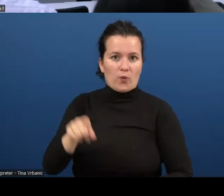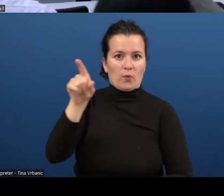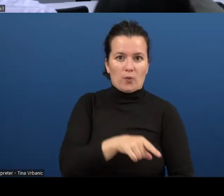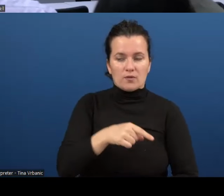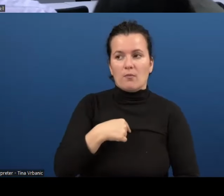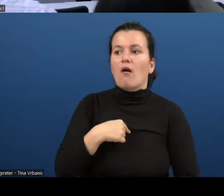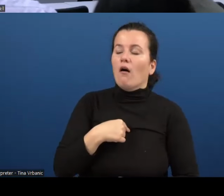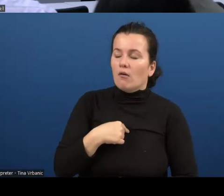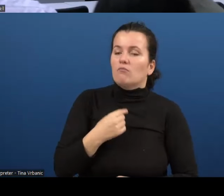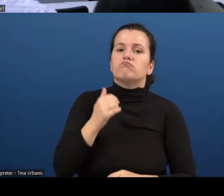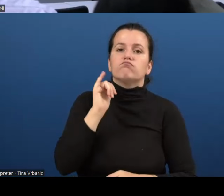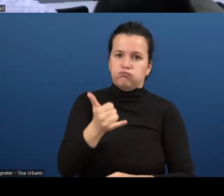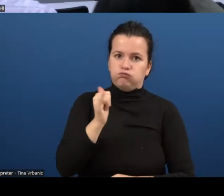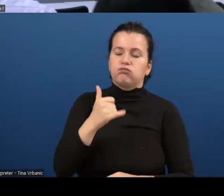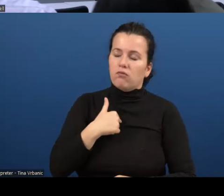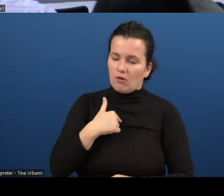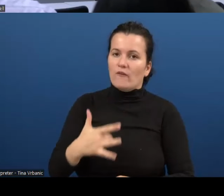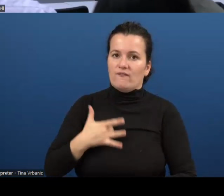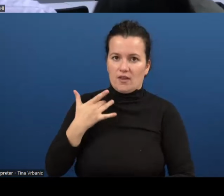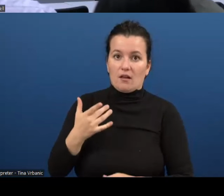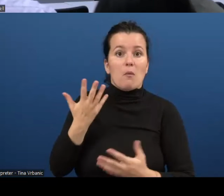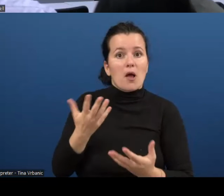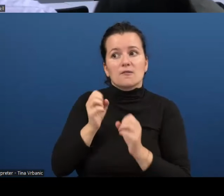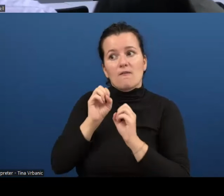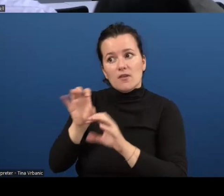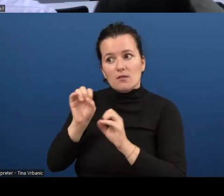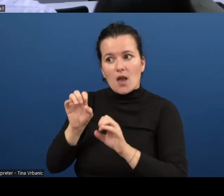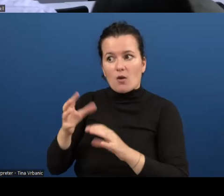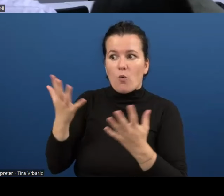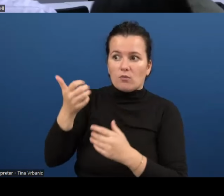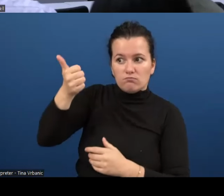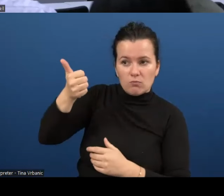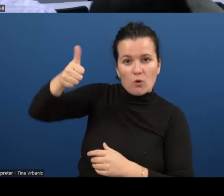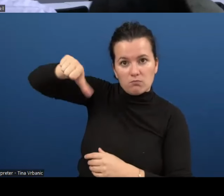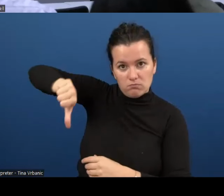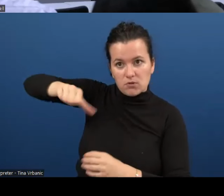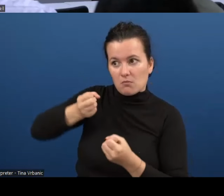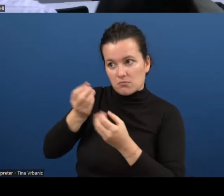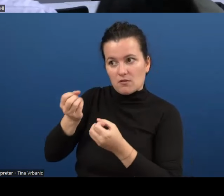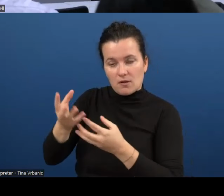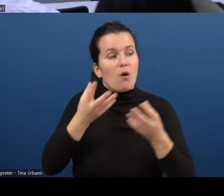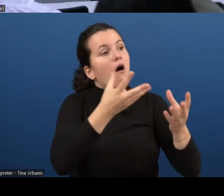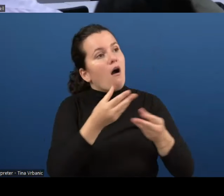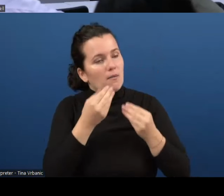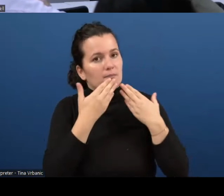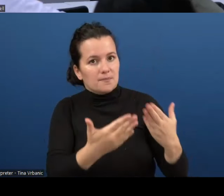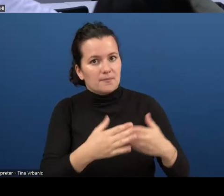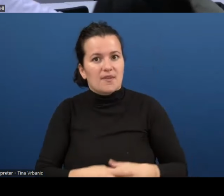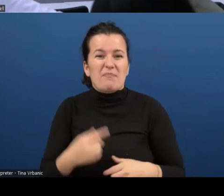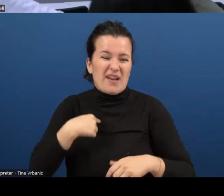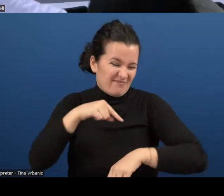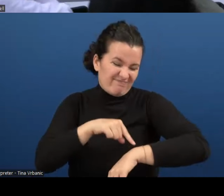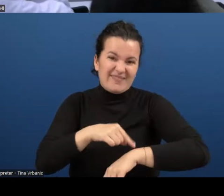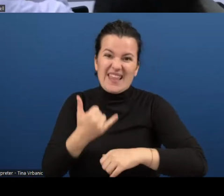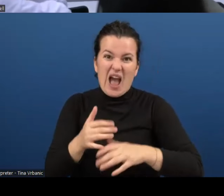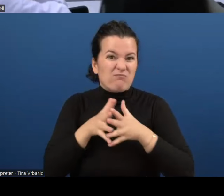of or the strength of the stimulation. So I could tell you much more about that, but I have no time for that.